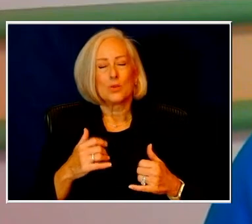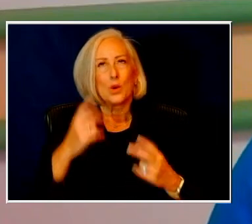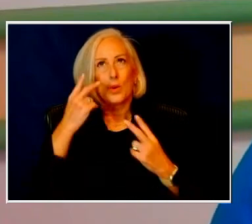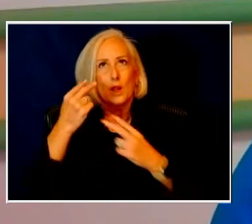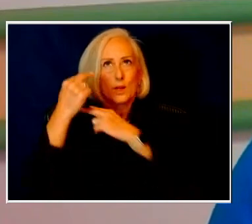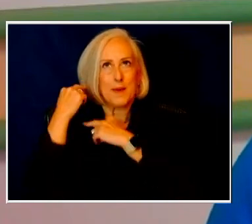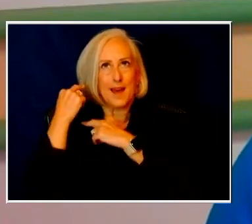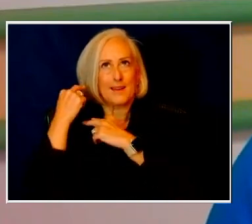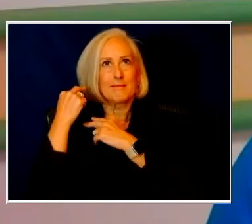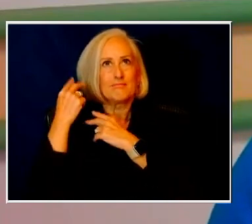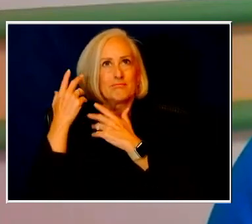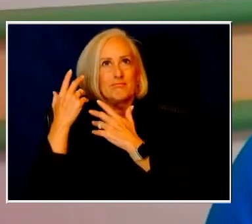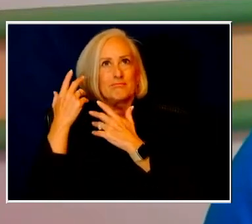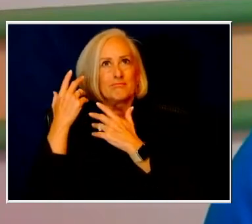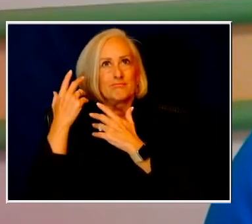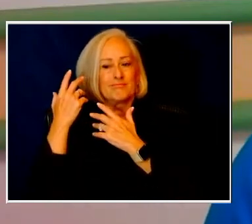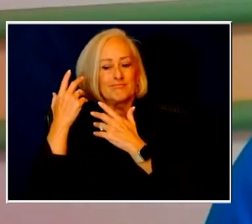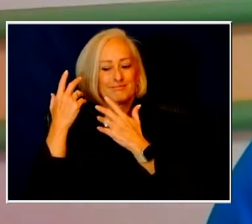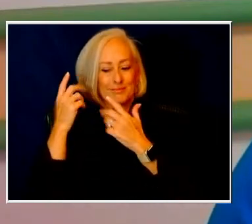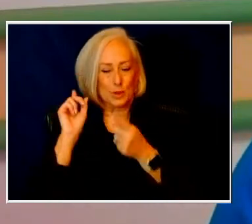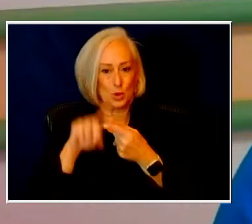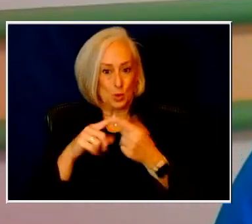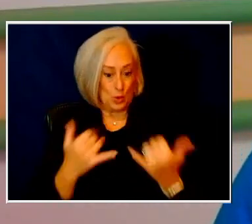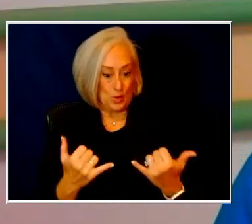this job. I mean, this is the